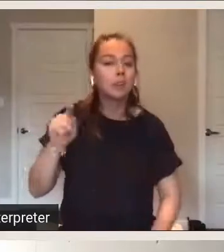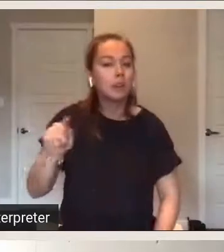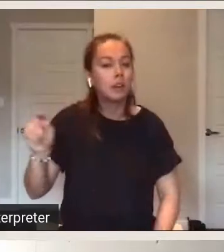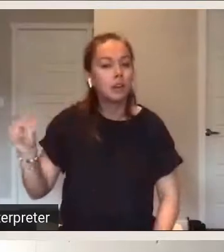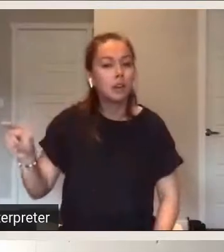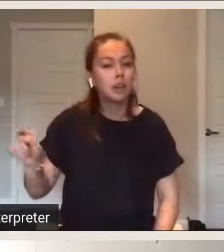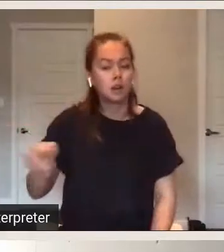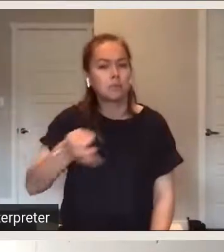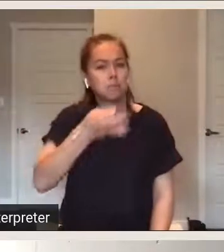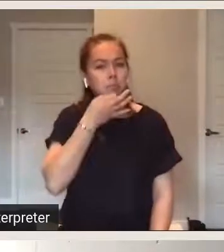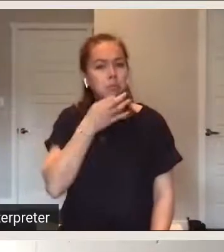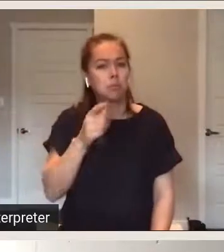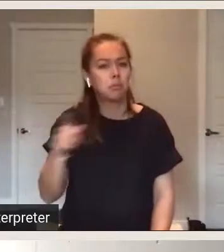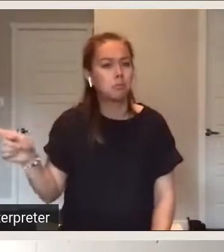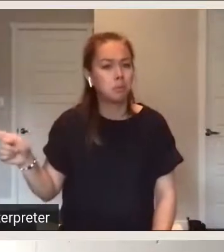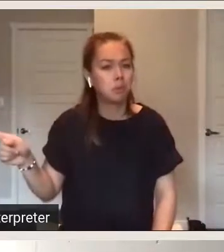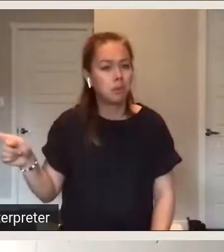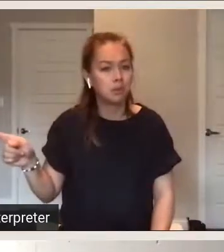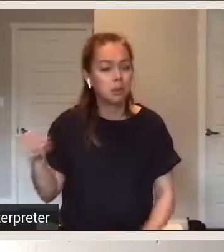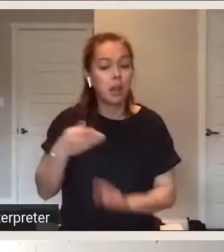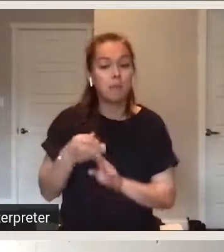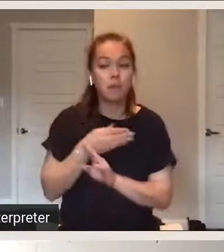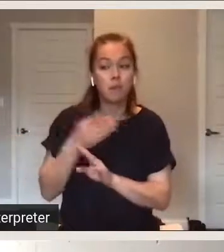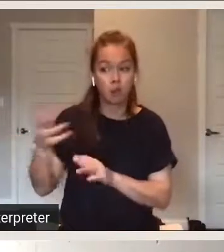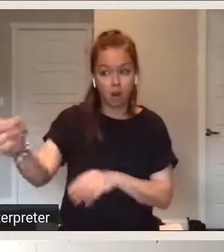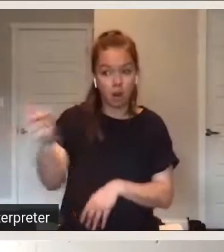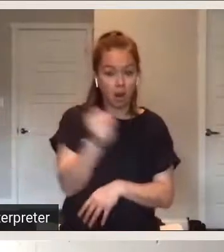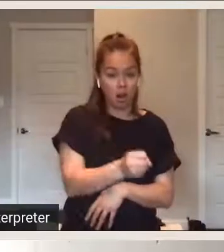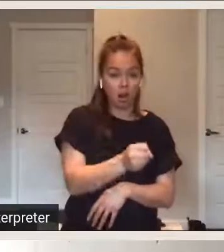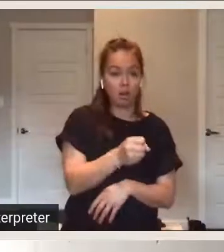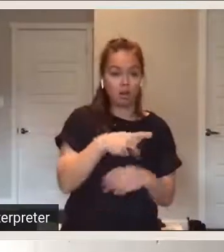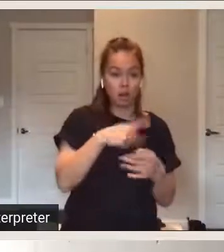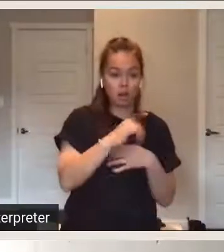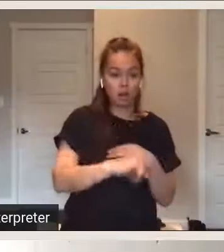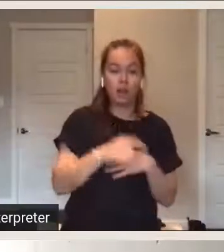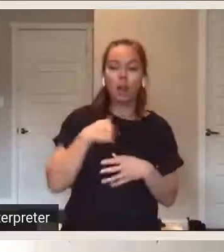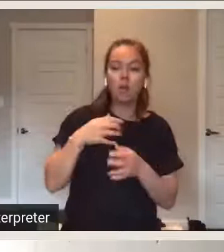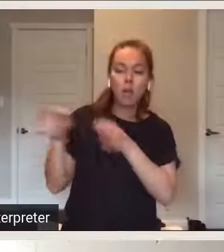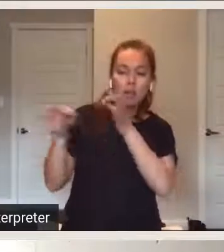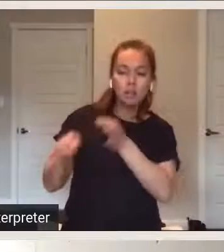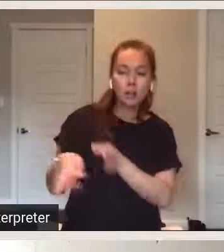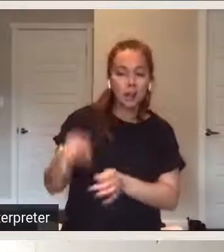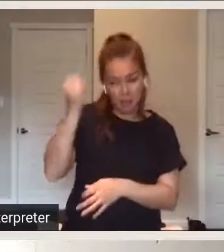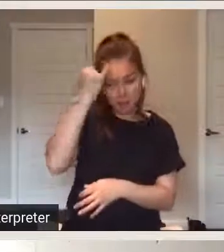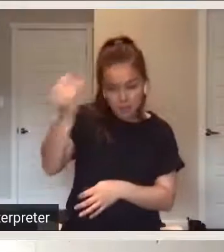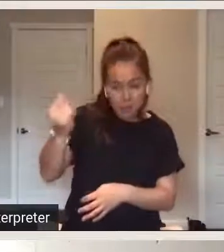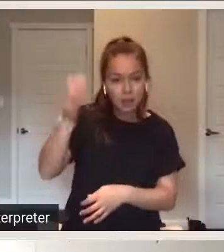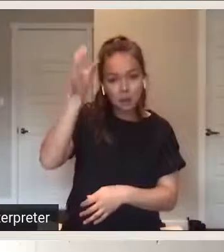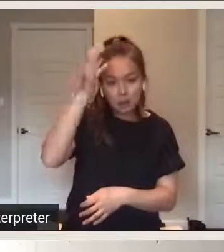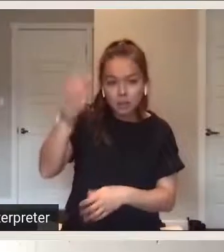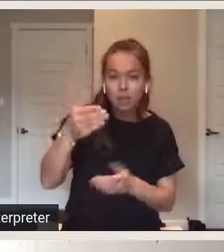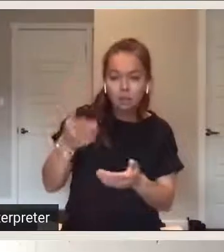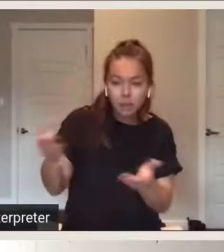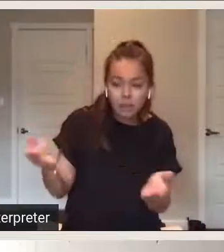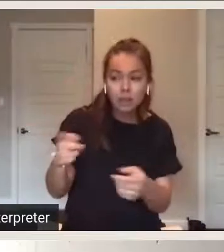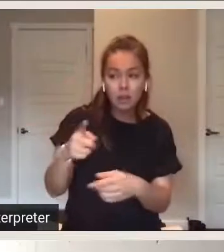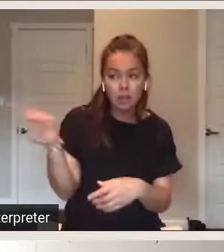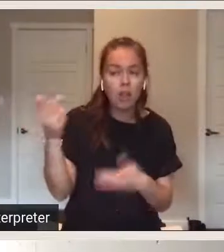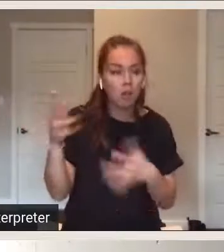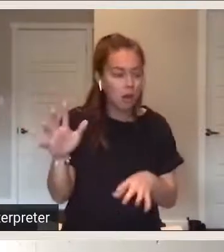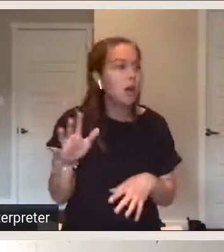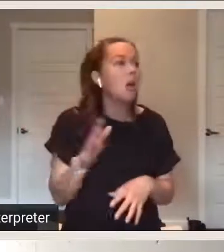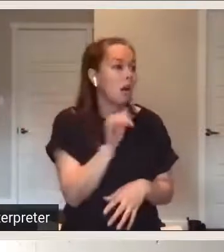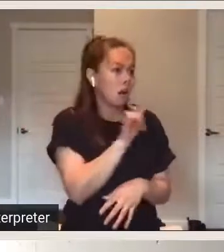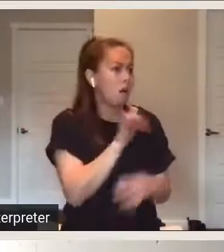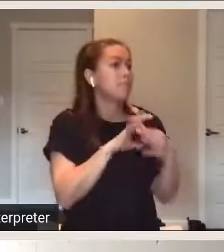the idea before bringing them on the project, and people felt a connection to it or felt a connection to Trisha's filmmaking and they wanted to be part of